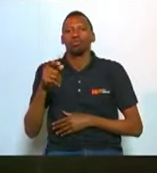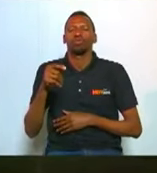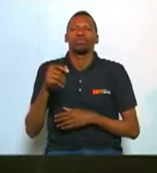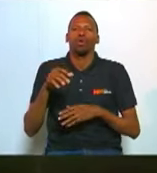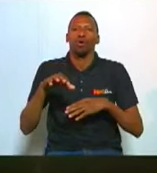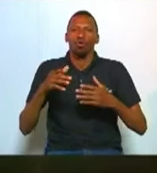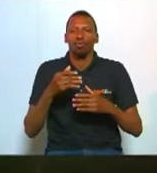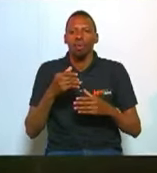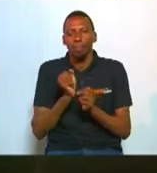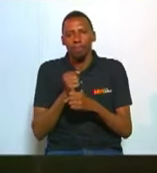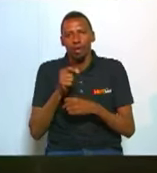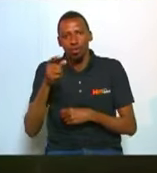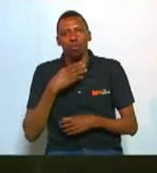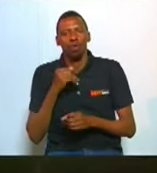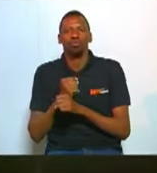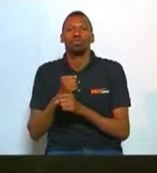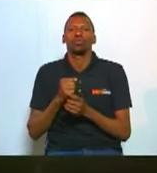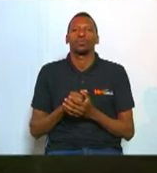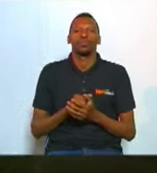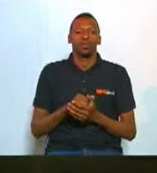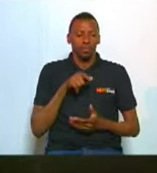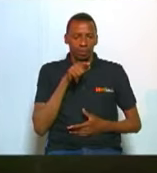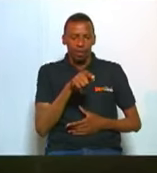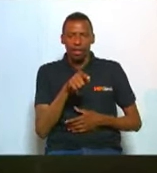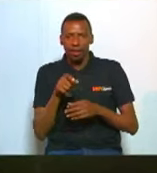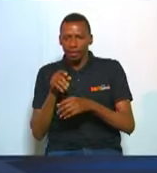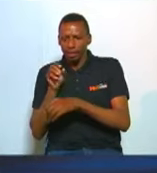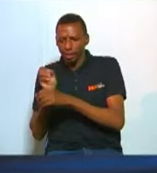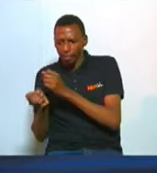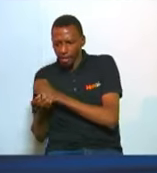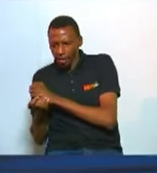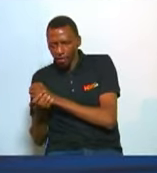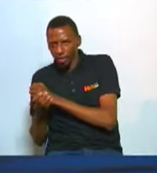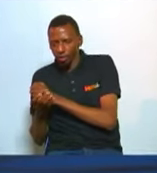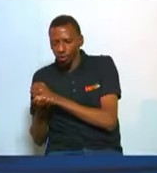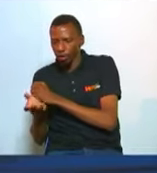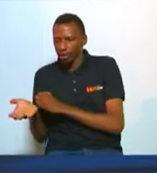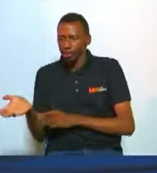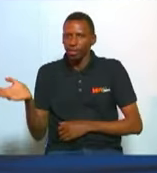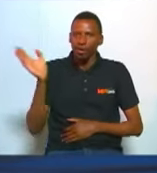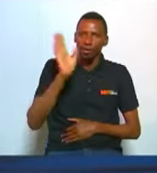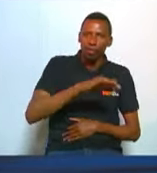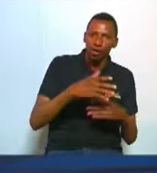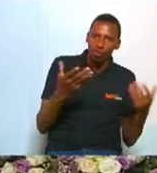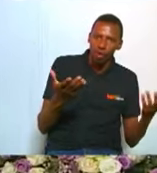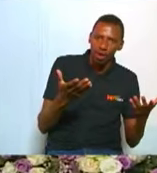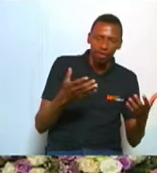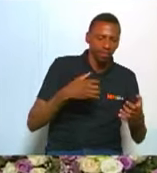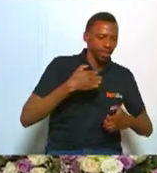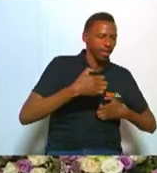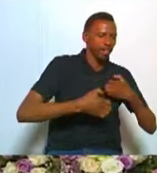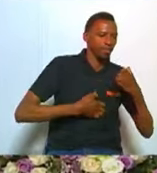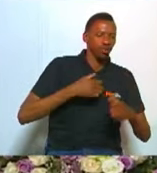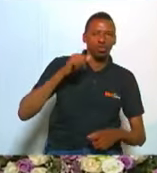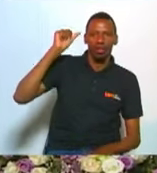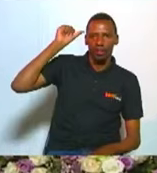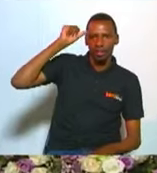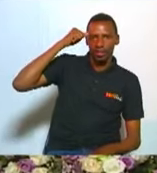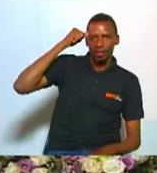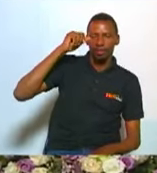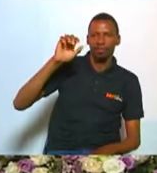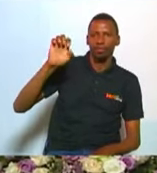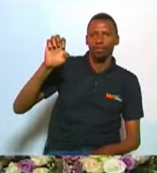Now you see, this definition is bringing us back to so-called emotional intelligence. You remember